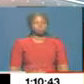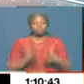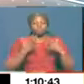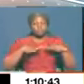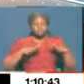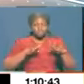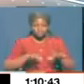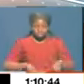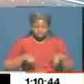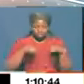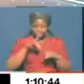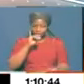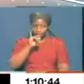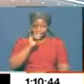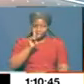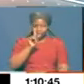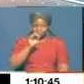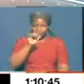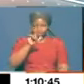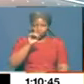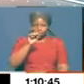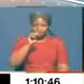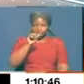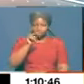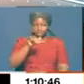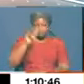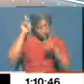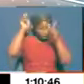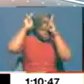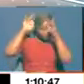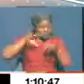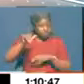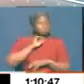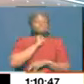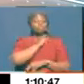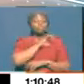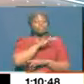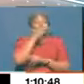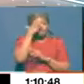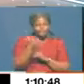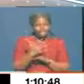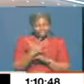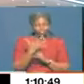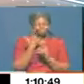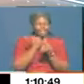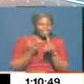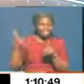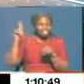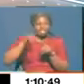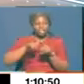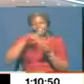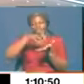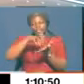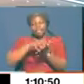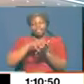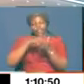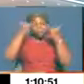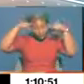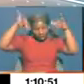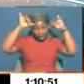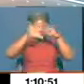Ikolomani, Kakamega County have raised concerns over the escalating cases of cattle theft in the area. The cattle thieves are said to